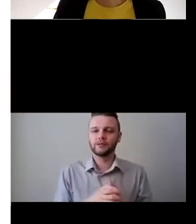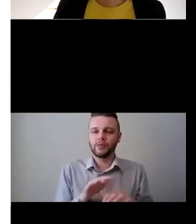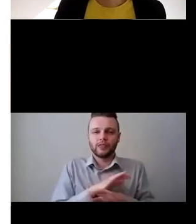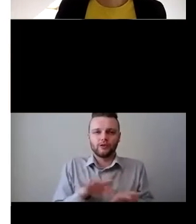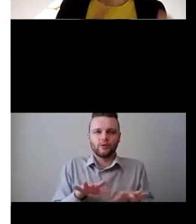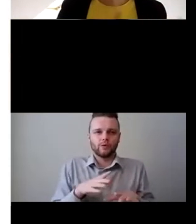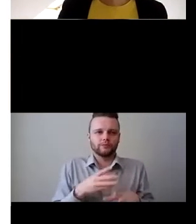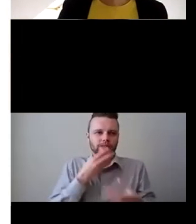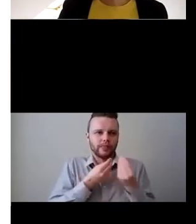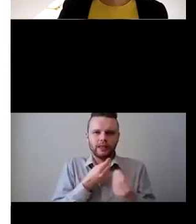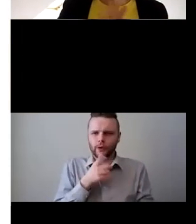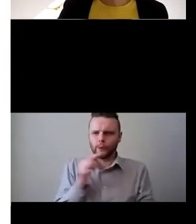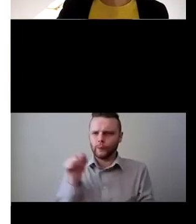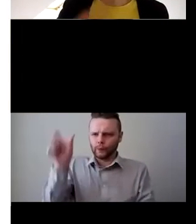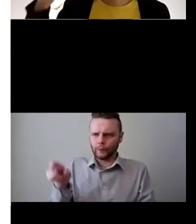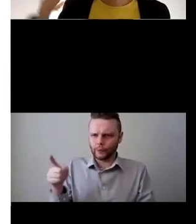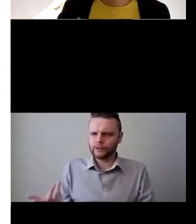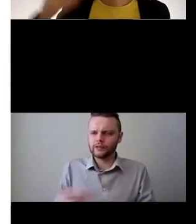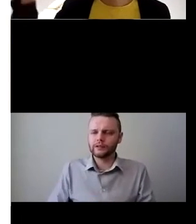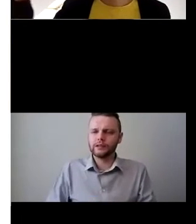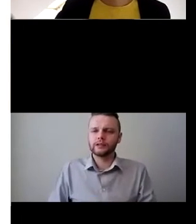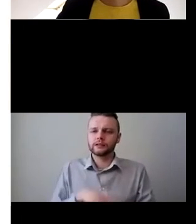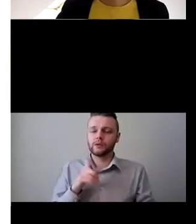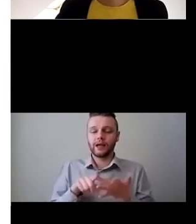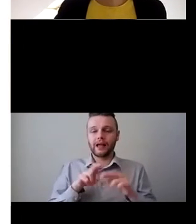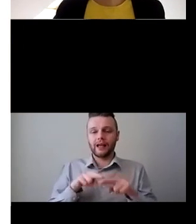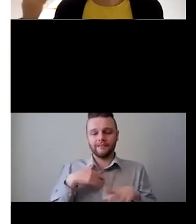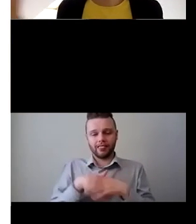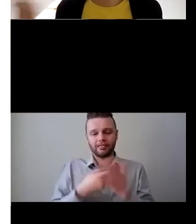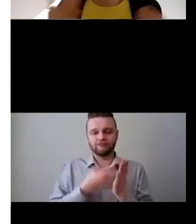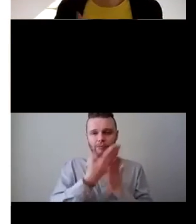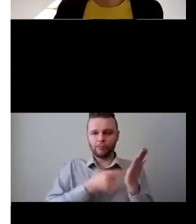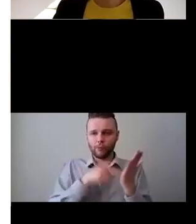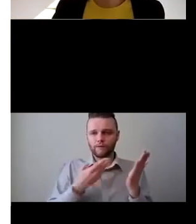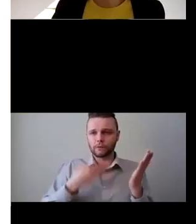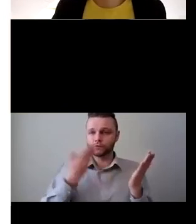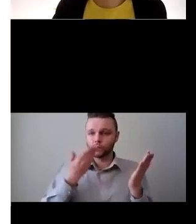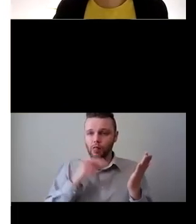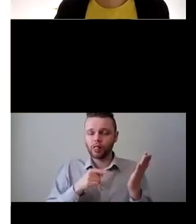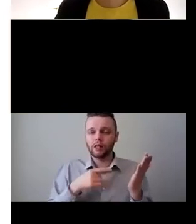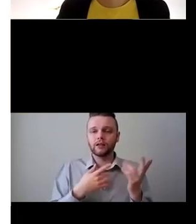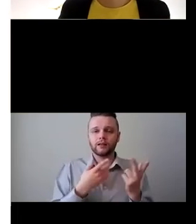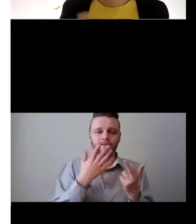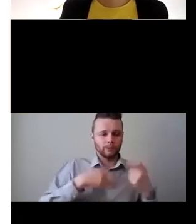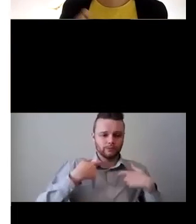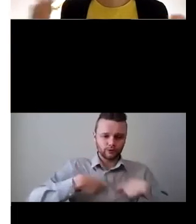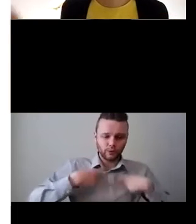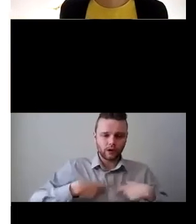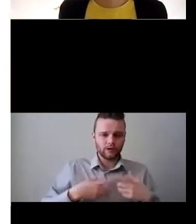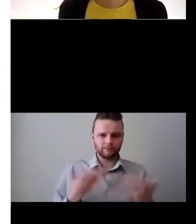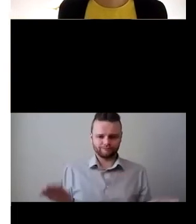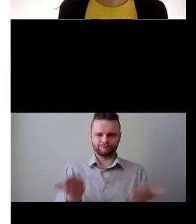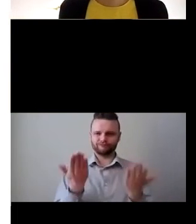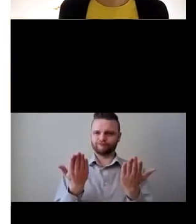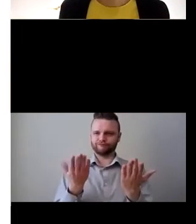of a source. So this information will appear already in the report from the school and then in the report from the social worker, as if these were